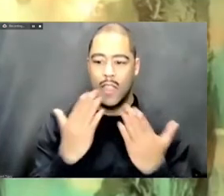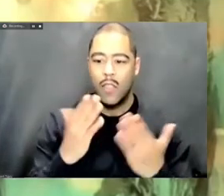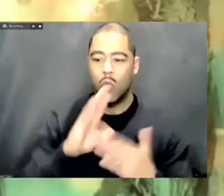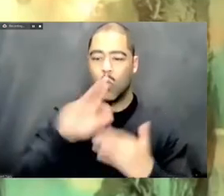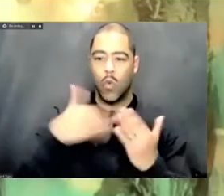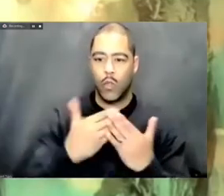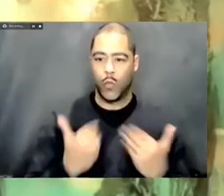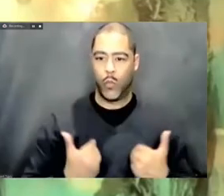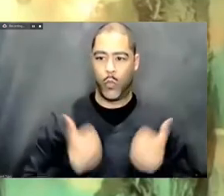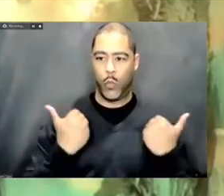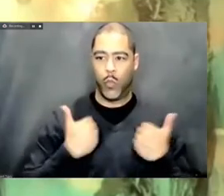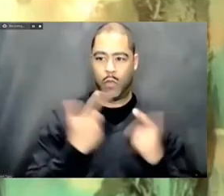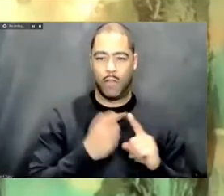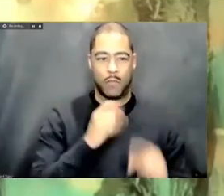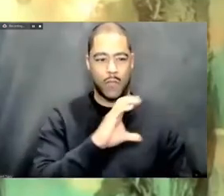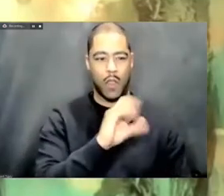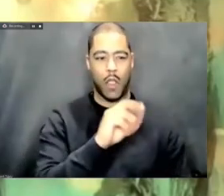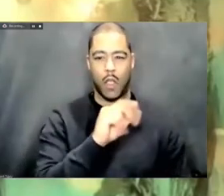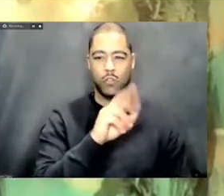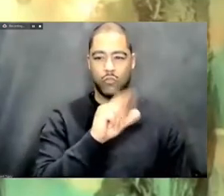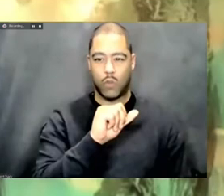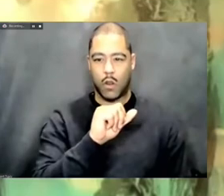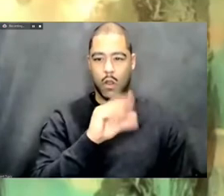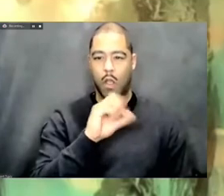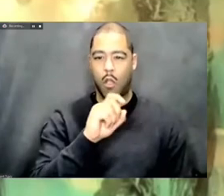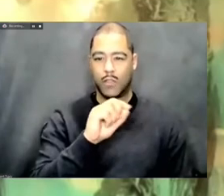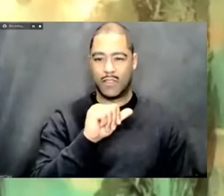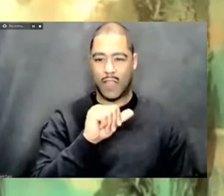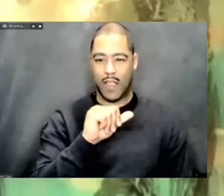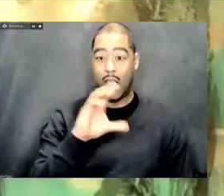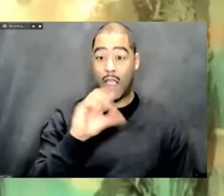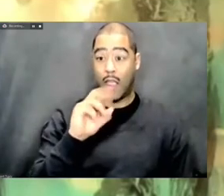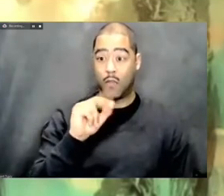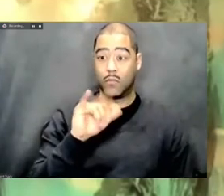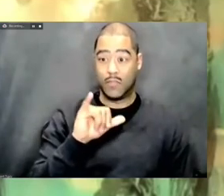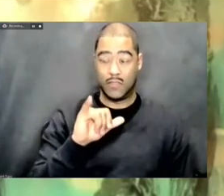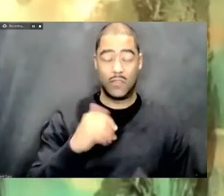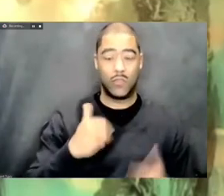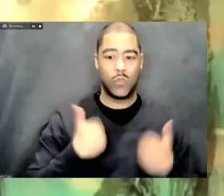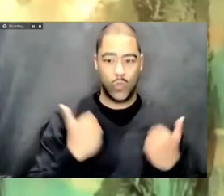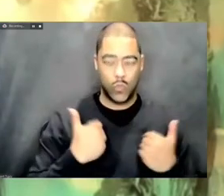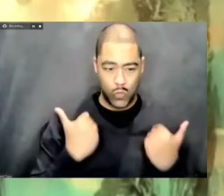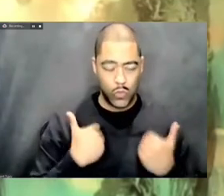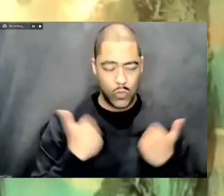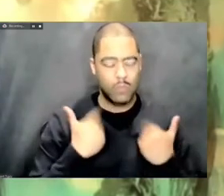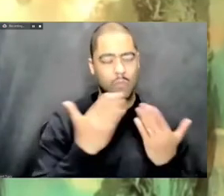Dante and Brennan, for sharing your brilliance and wisdom with us.